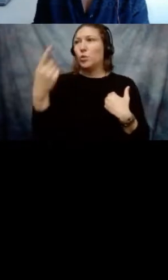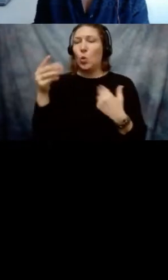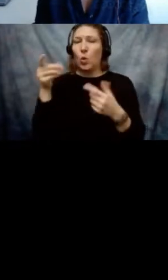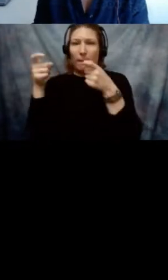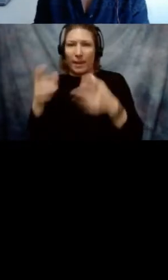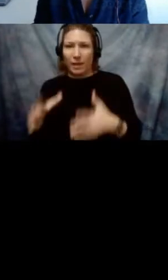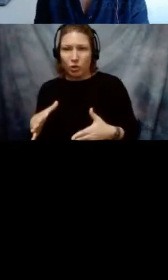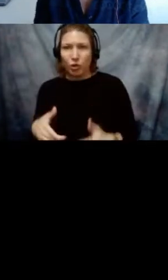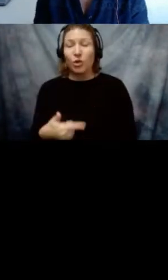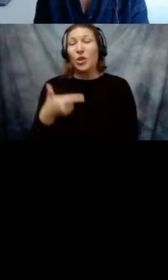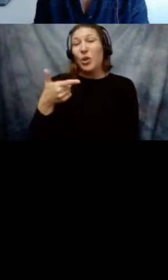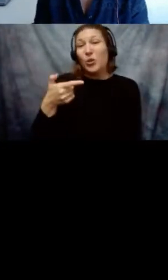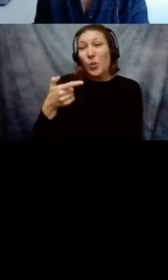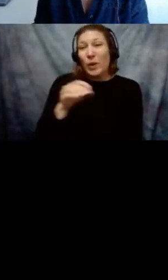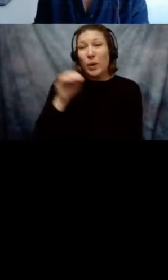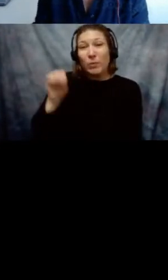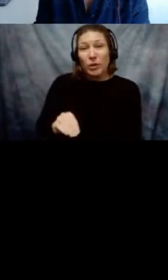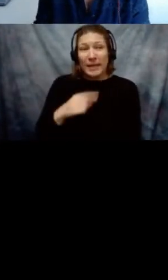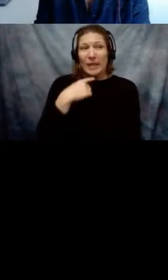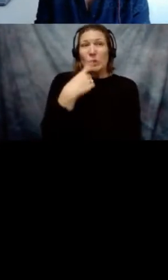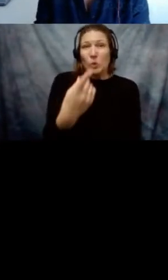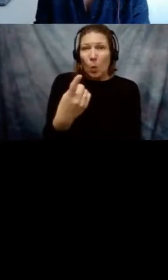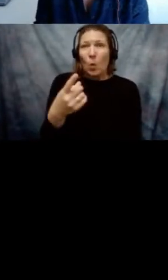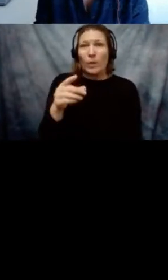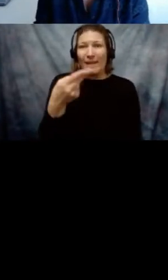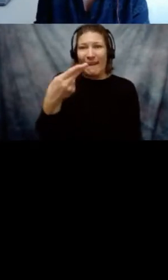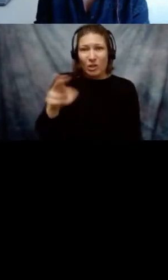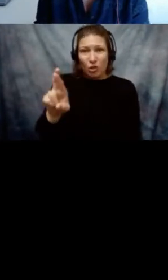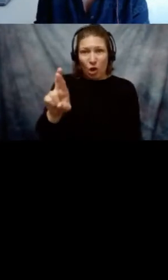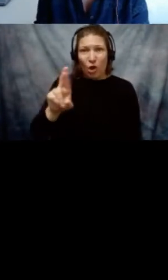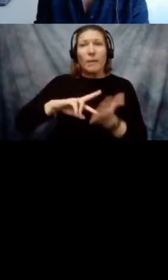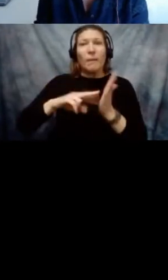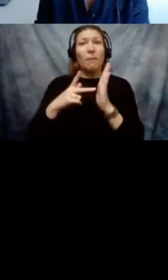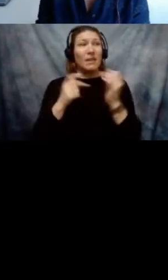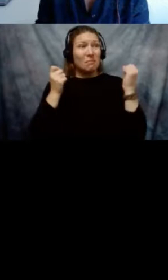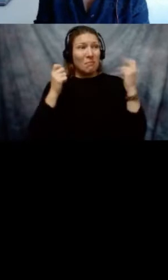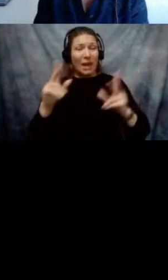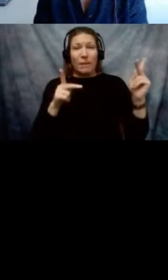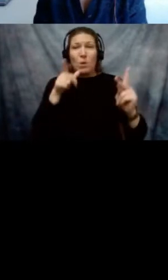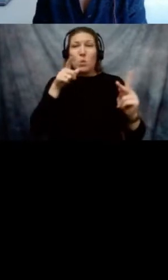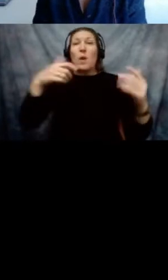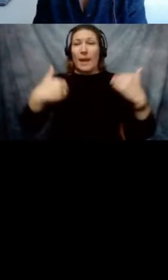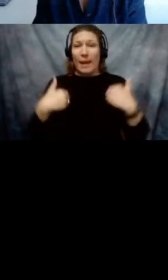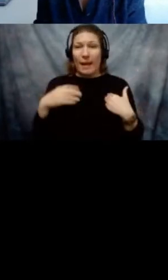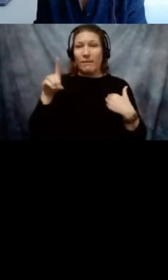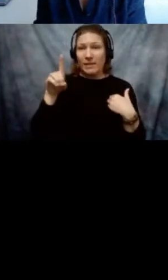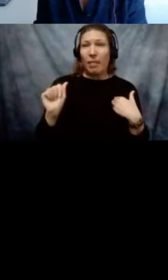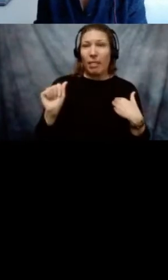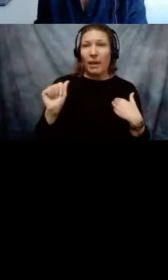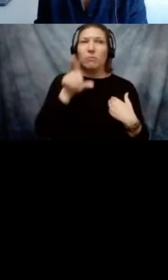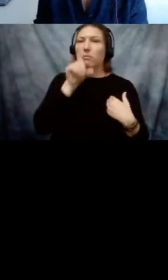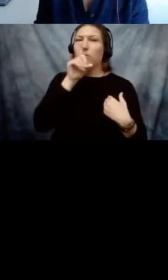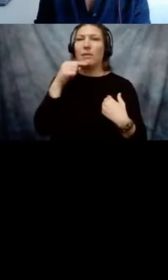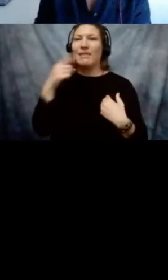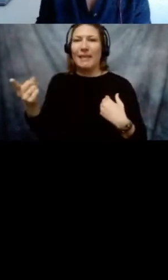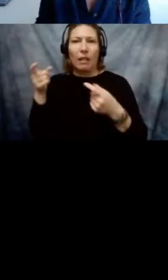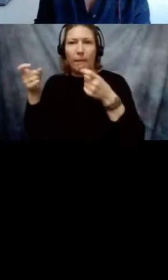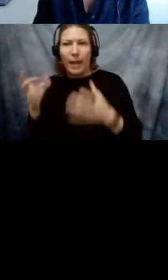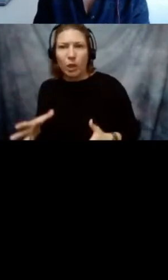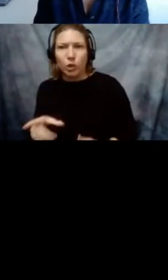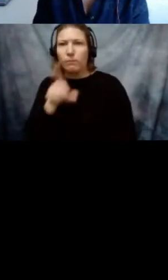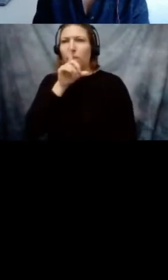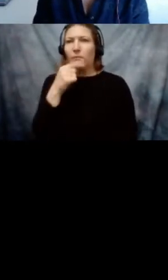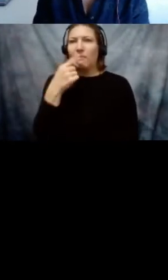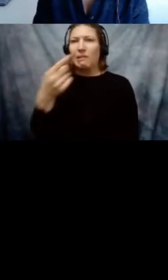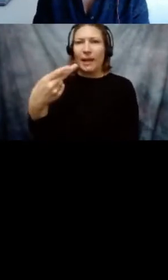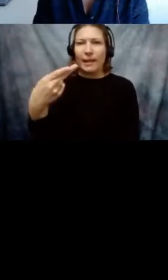large numbers of people who haven't had a formal diagnosis, which often applies to people who have neurodiverse conditions such as dyslexia